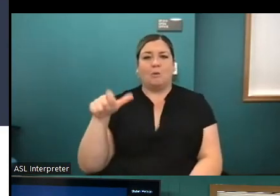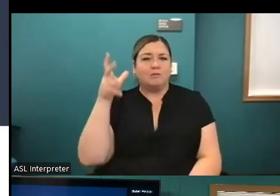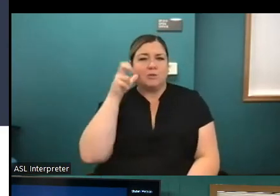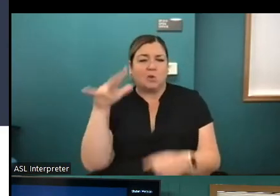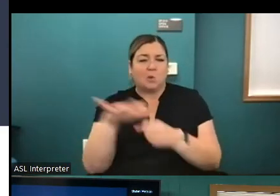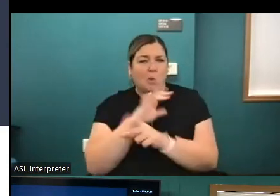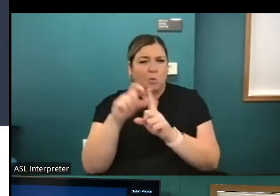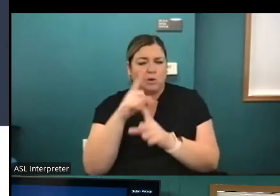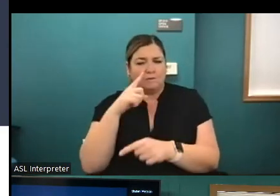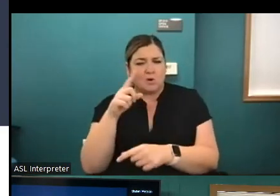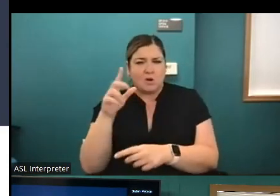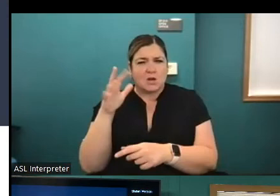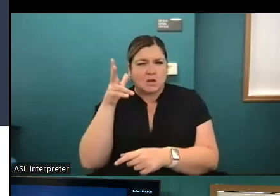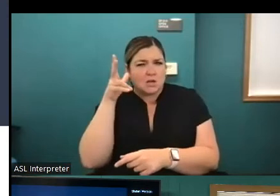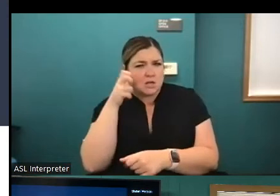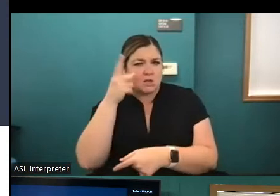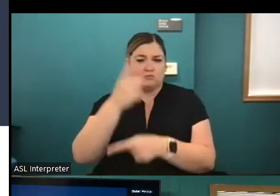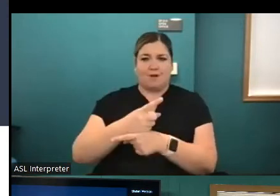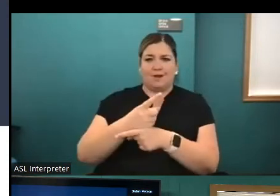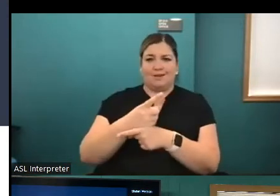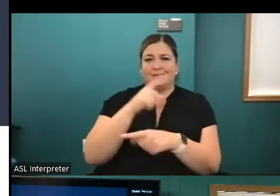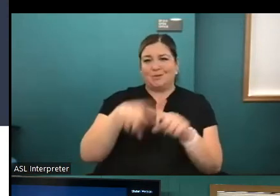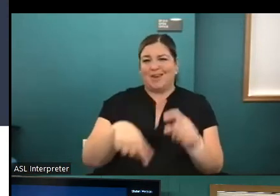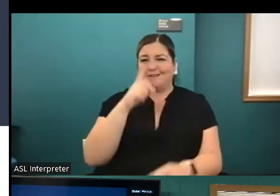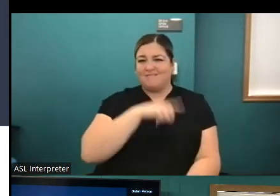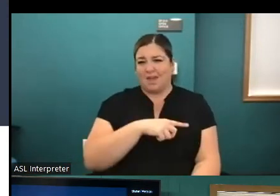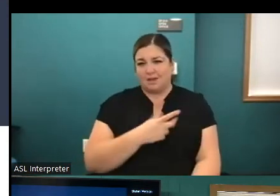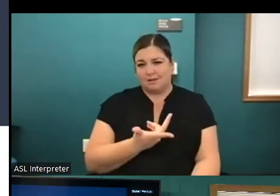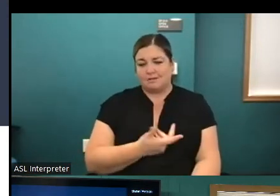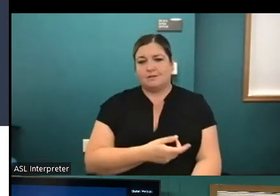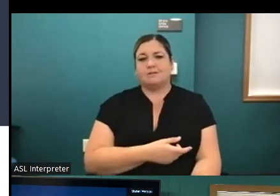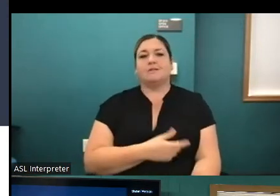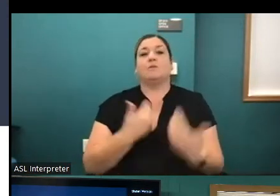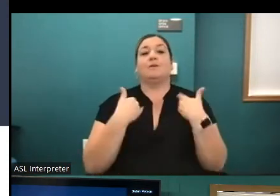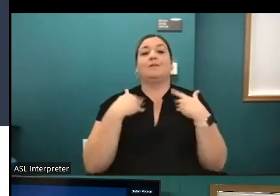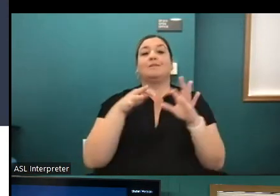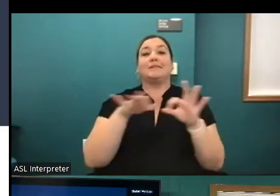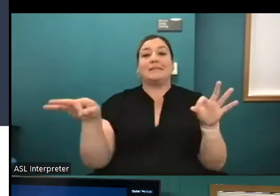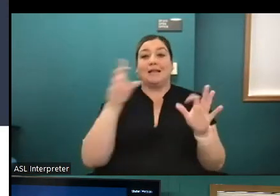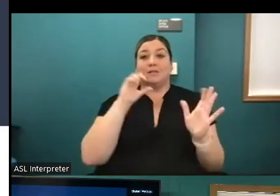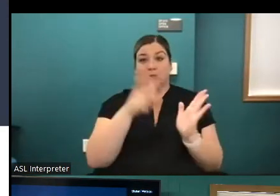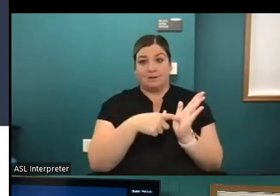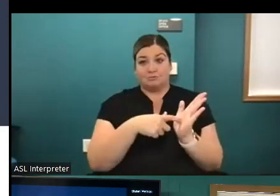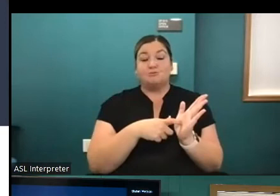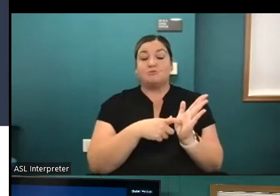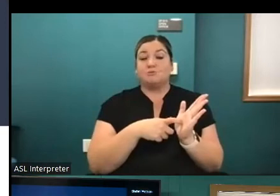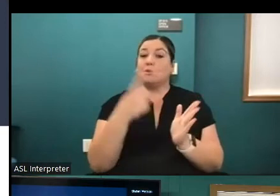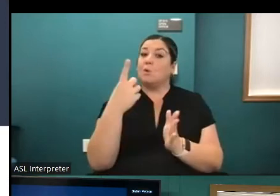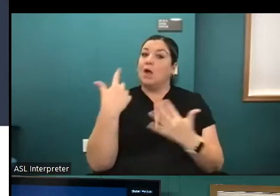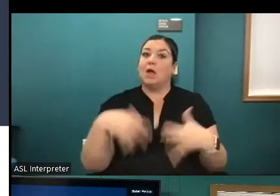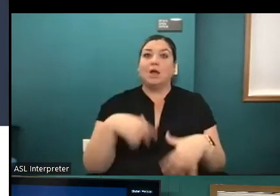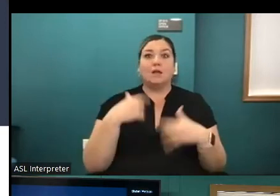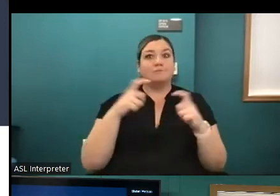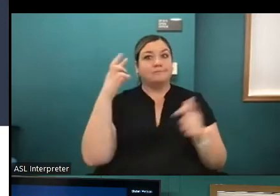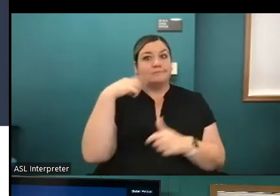to get it right. Like there's no faking that. Then we do have sentence recognition. And honestly, one of the biggest reasons that we